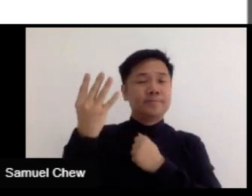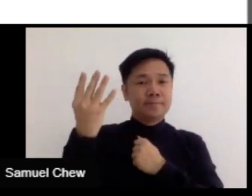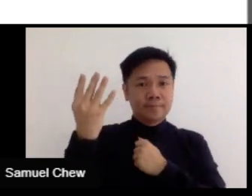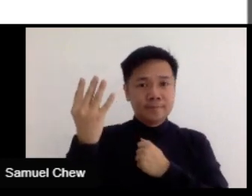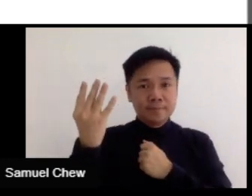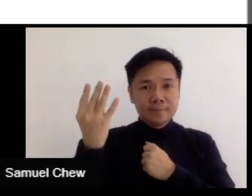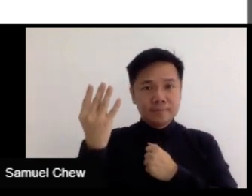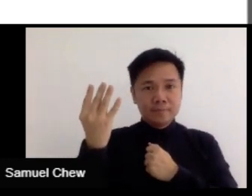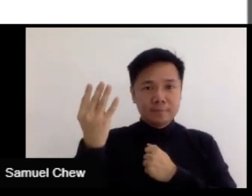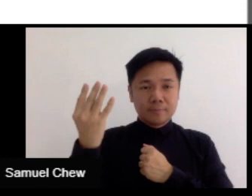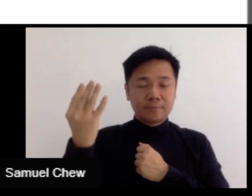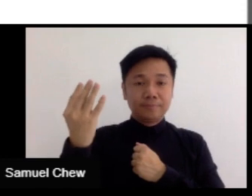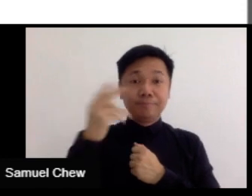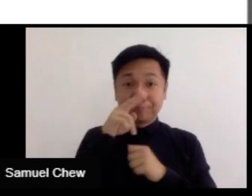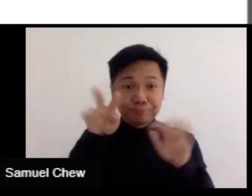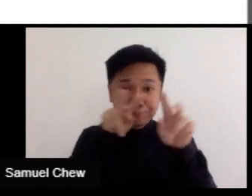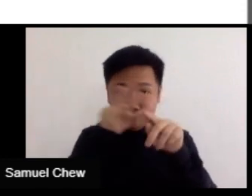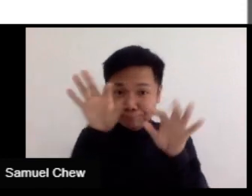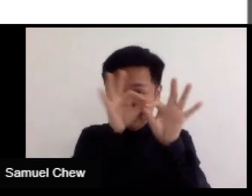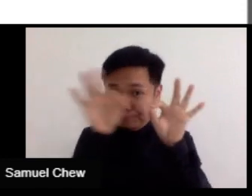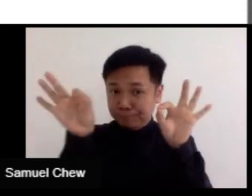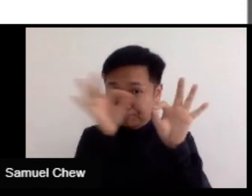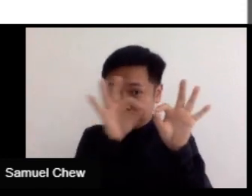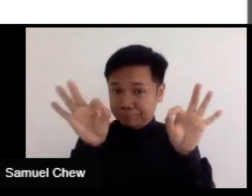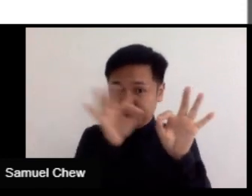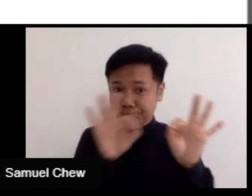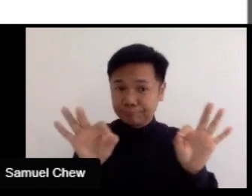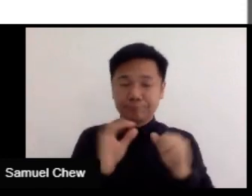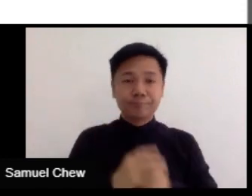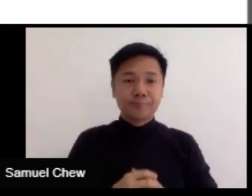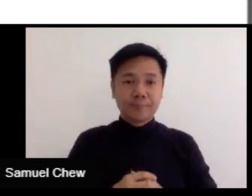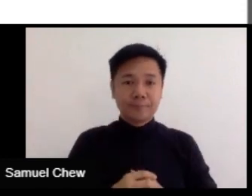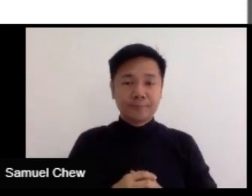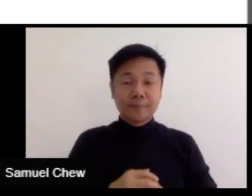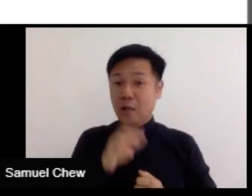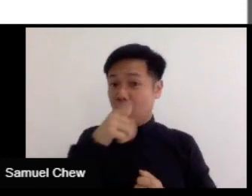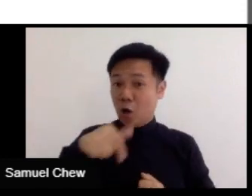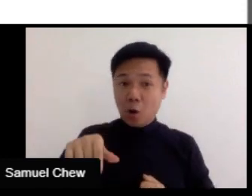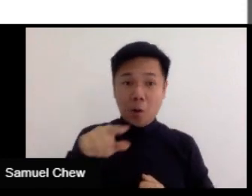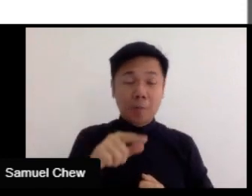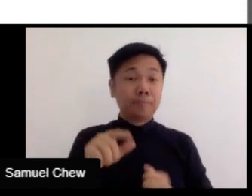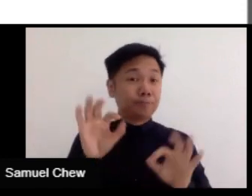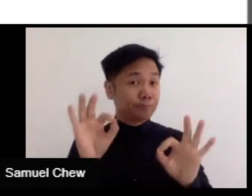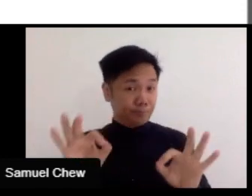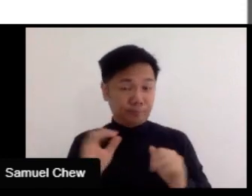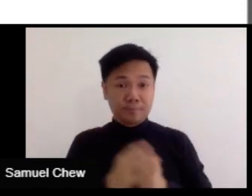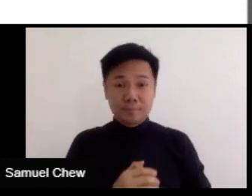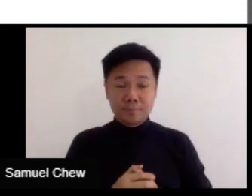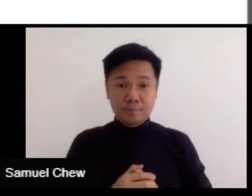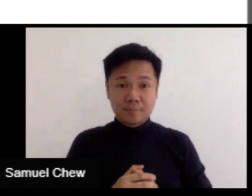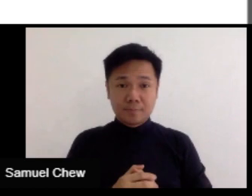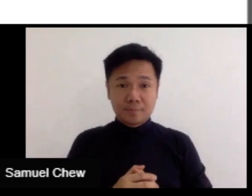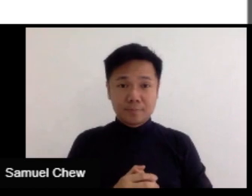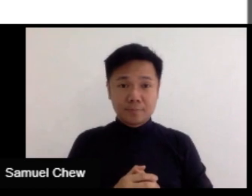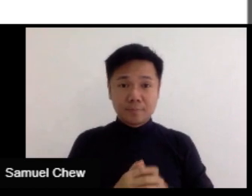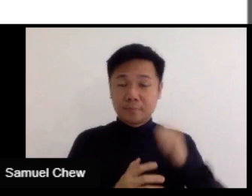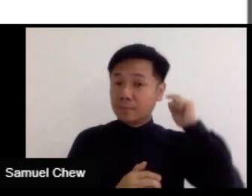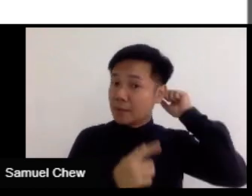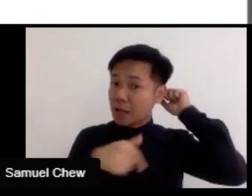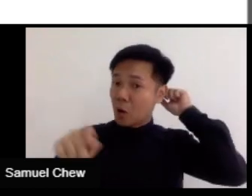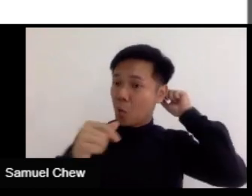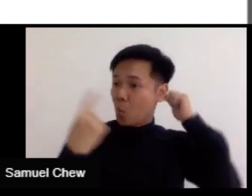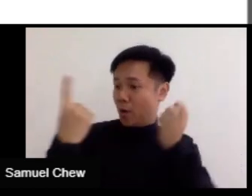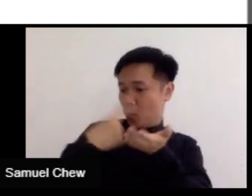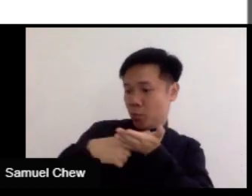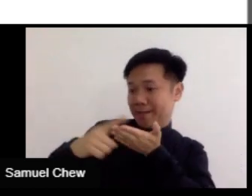says that deliberation during the formal session will be summarized in the chair's summary, which will be available within the week